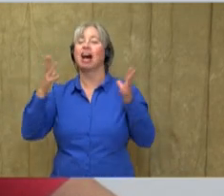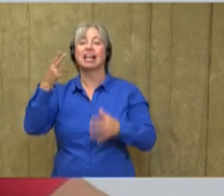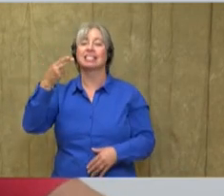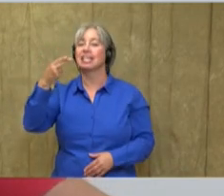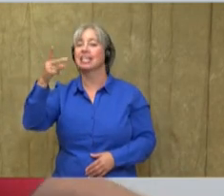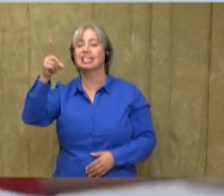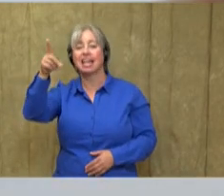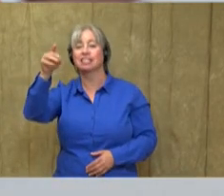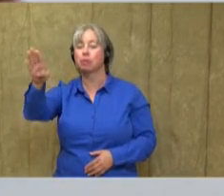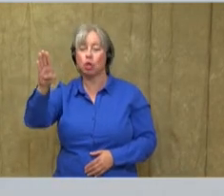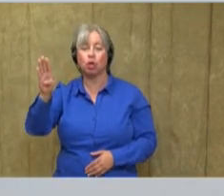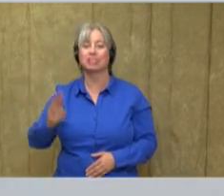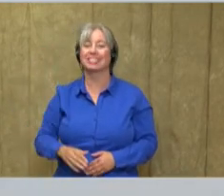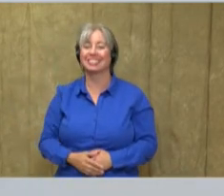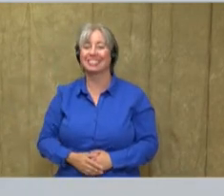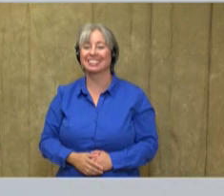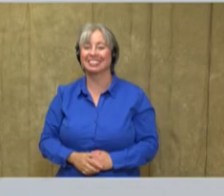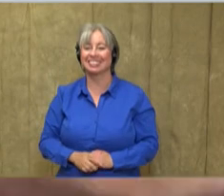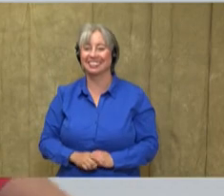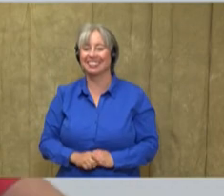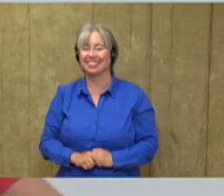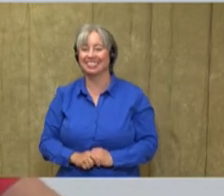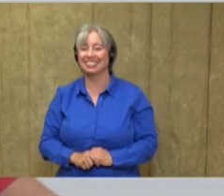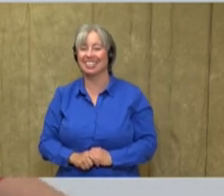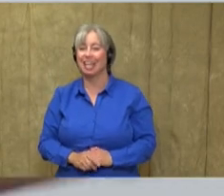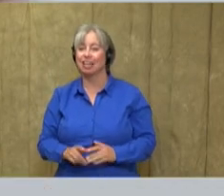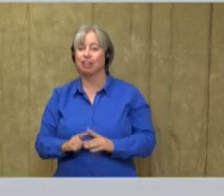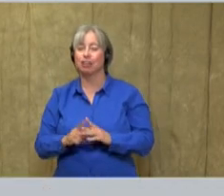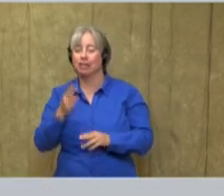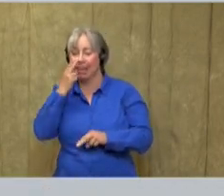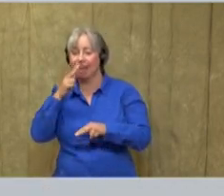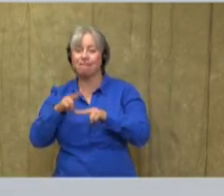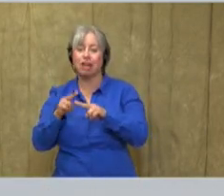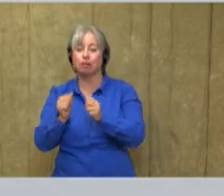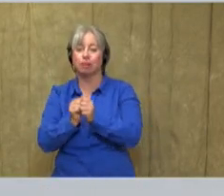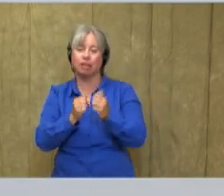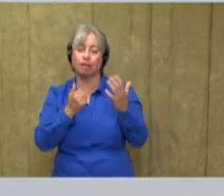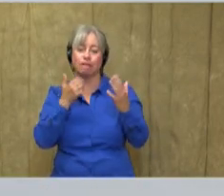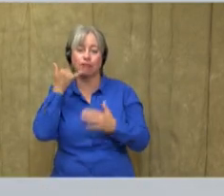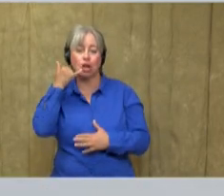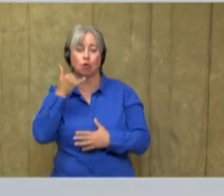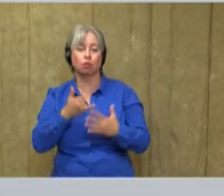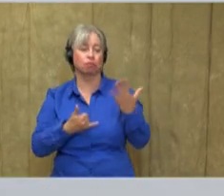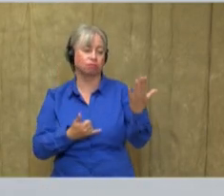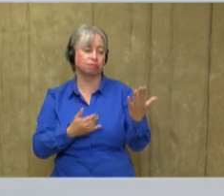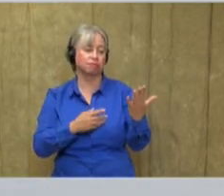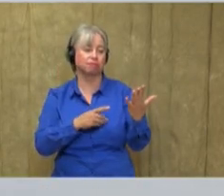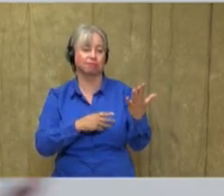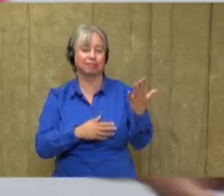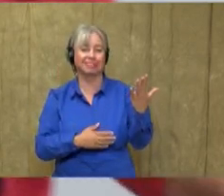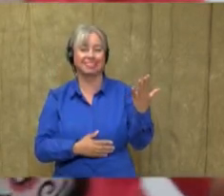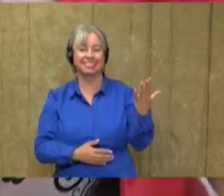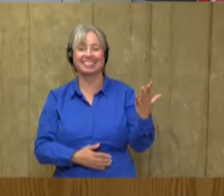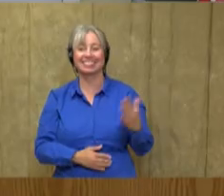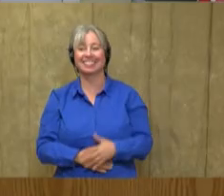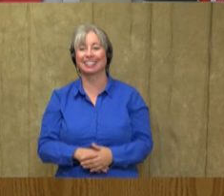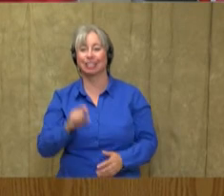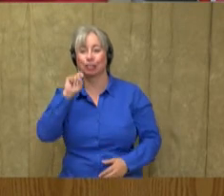decibels. But you can get that on your phone and have fun with that as well. All right.